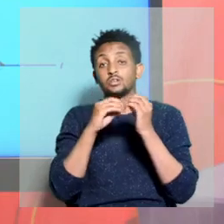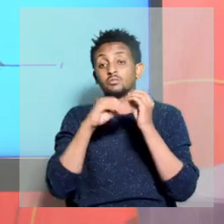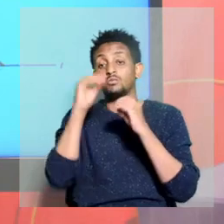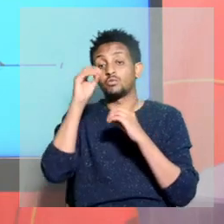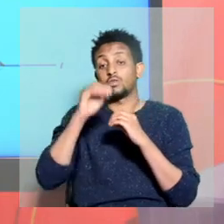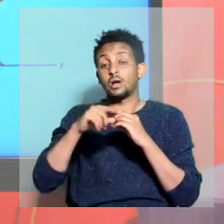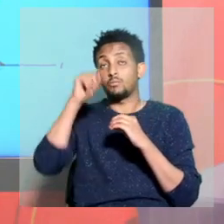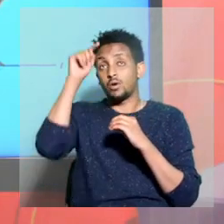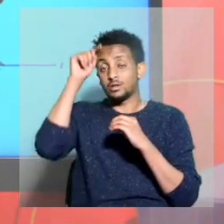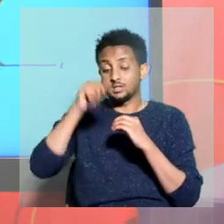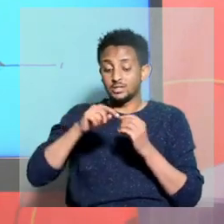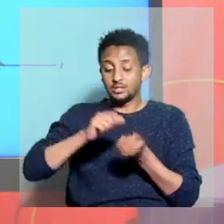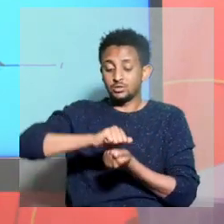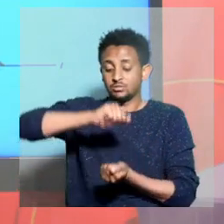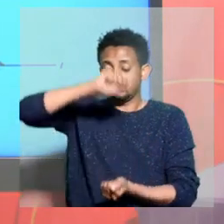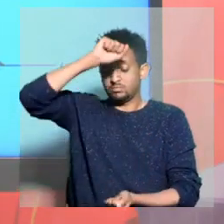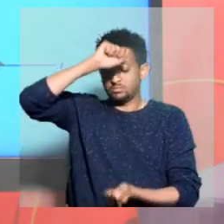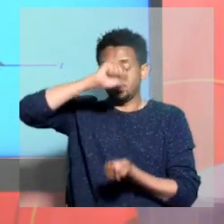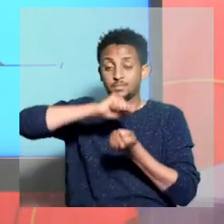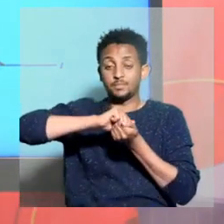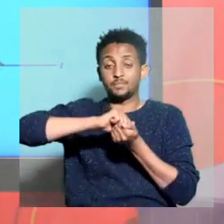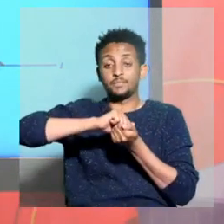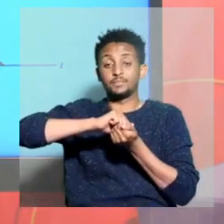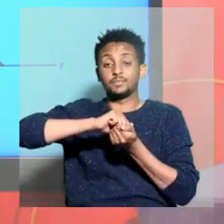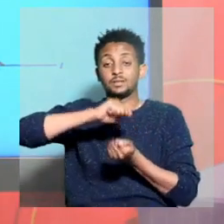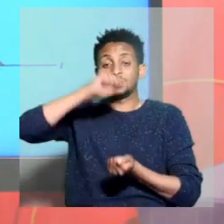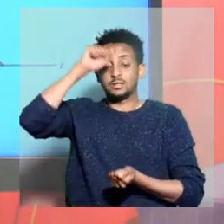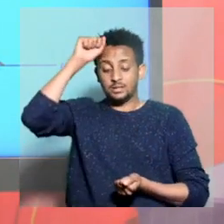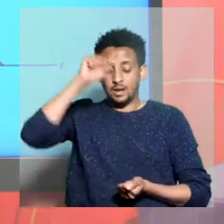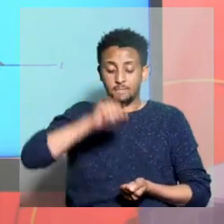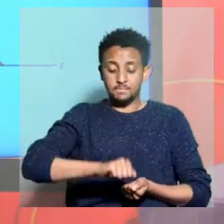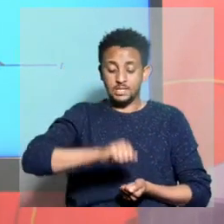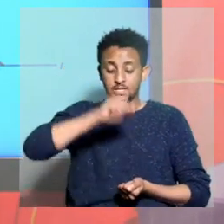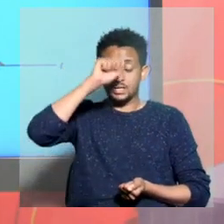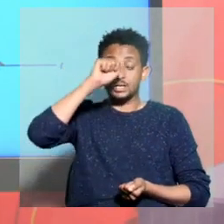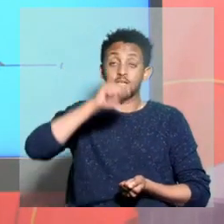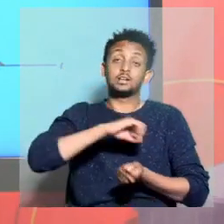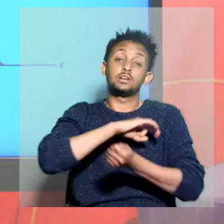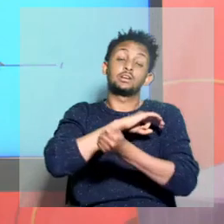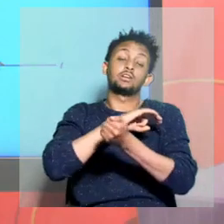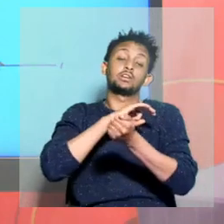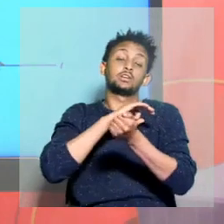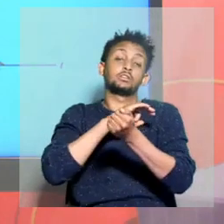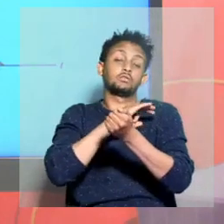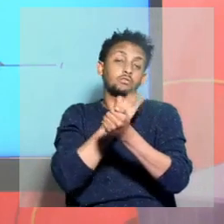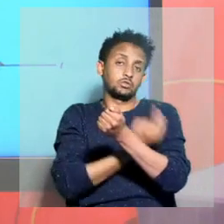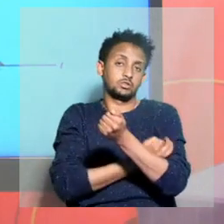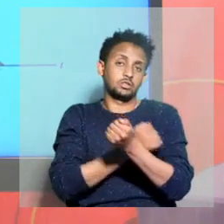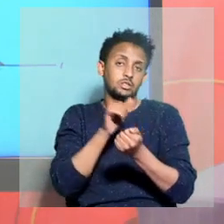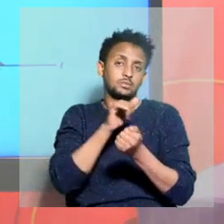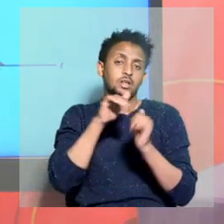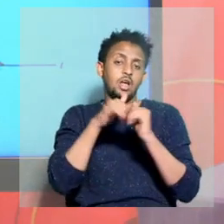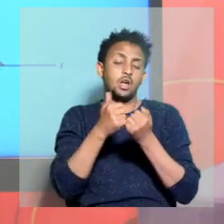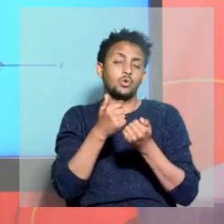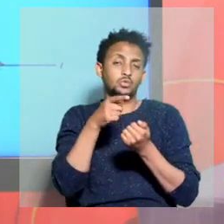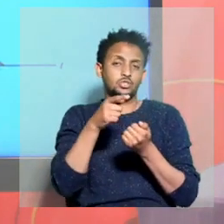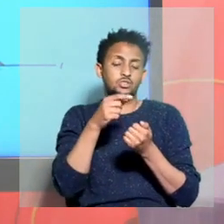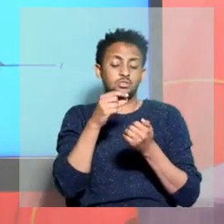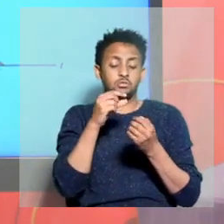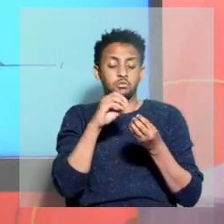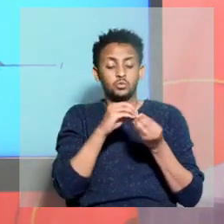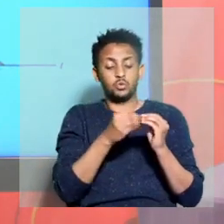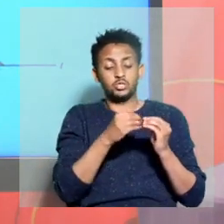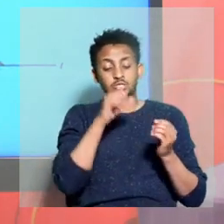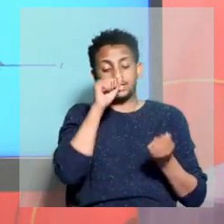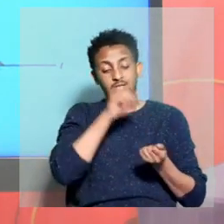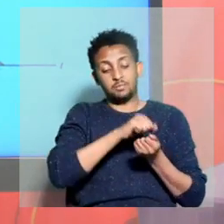moving upward, there is a downward damping force. Damping force is related like this, and you have equation known to be